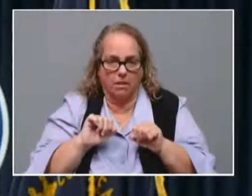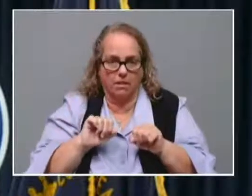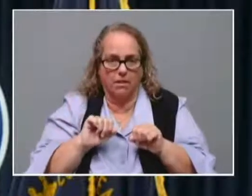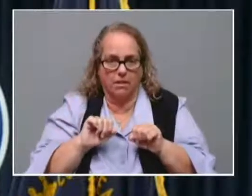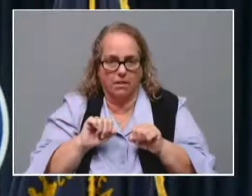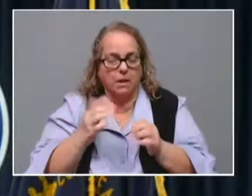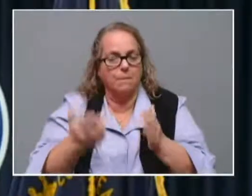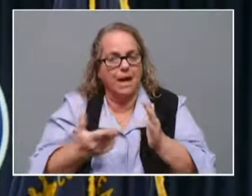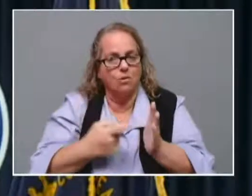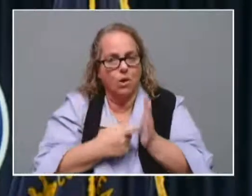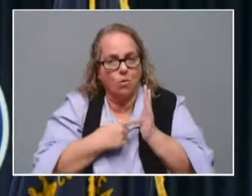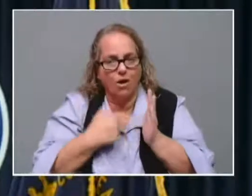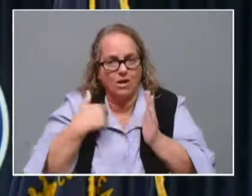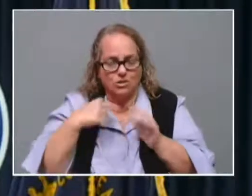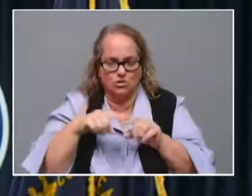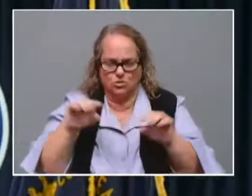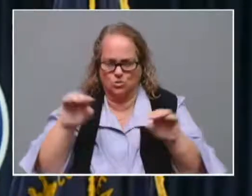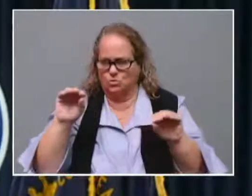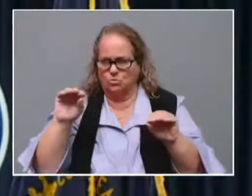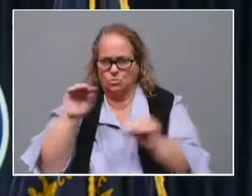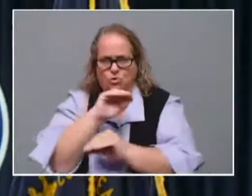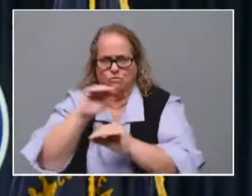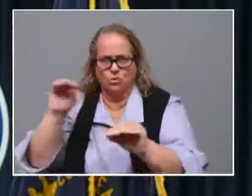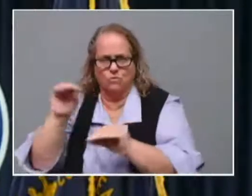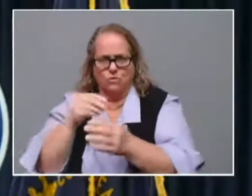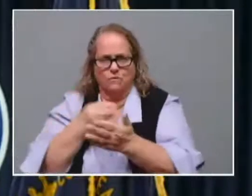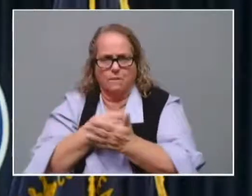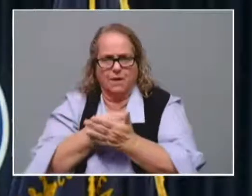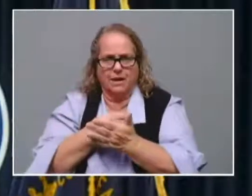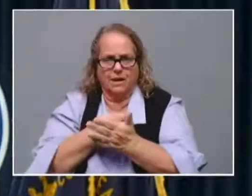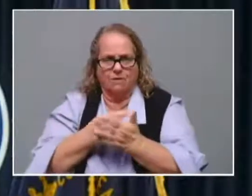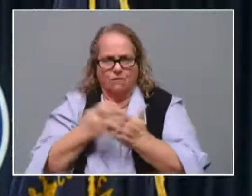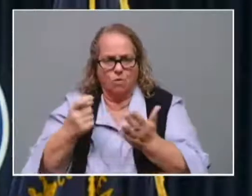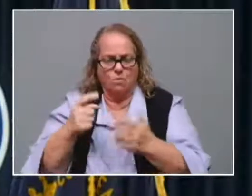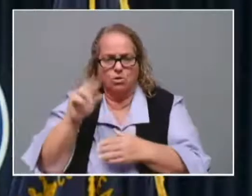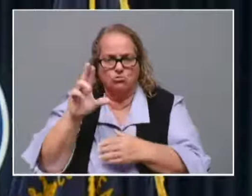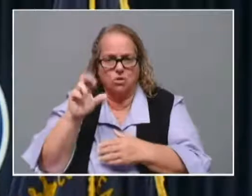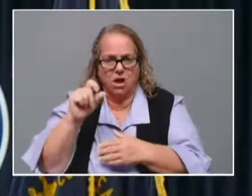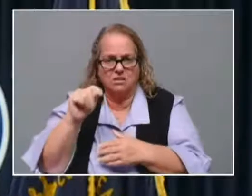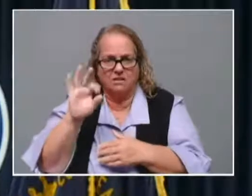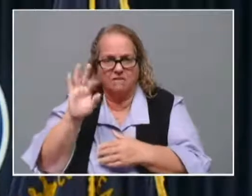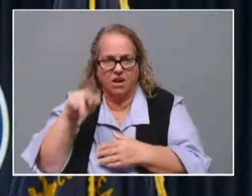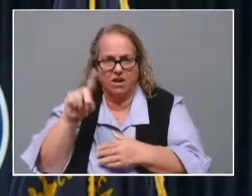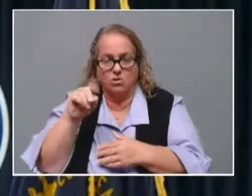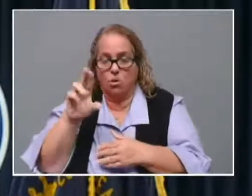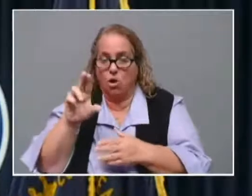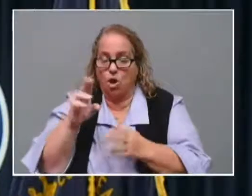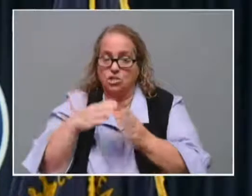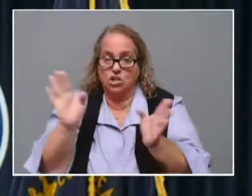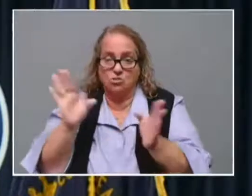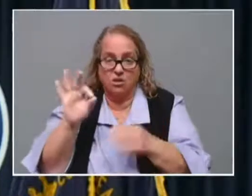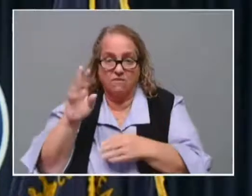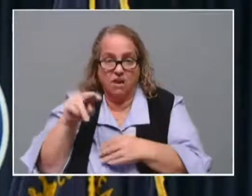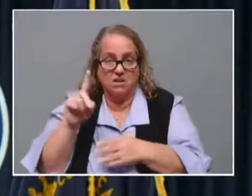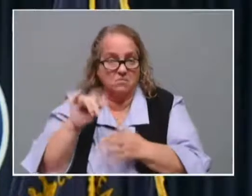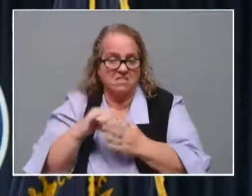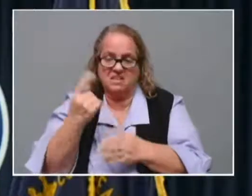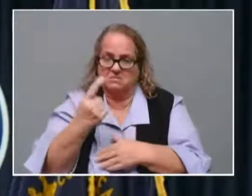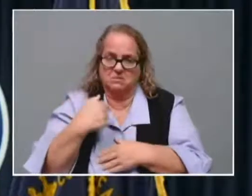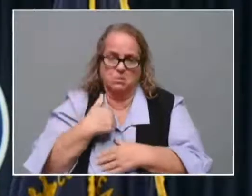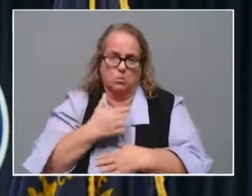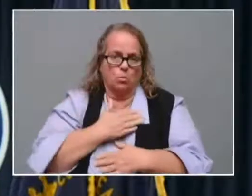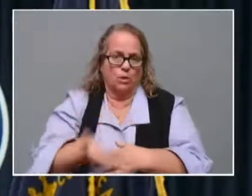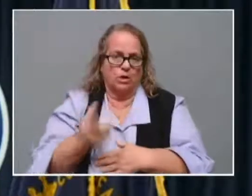move some dollars from budget reserve trust fund or from general fund, but that's something I'd be willing to do depending on